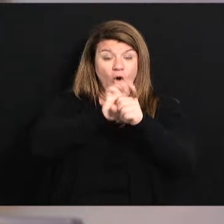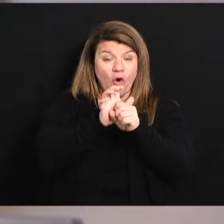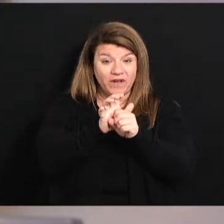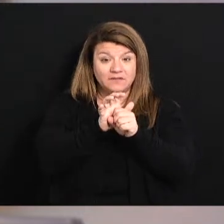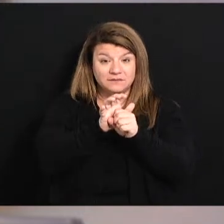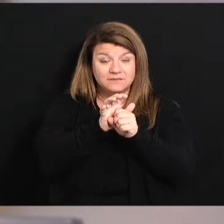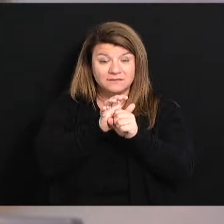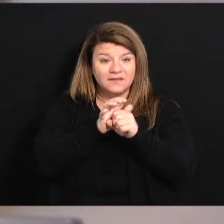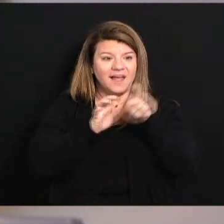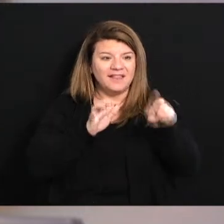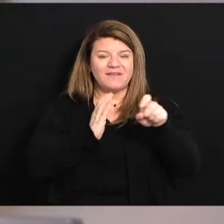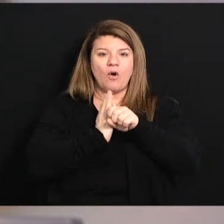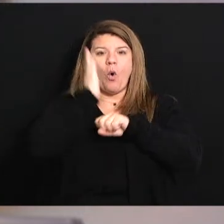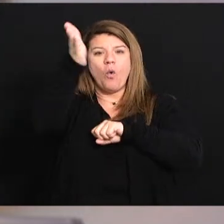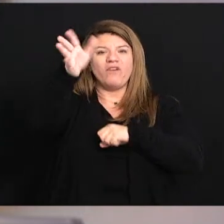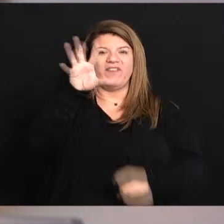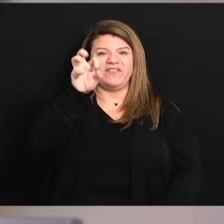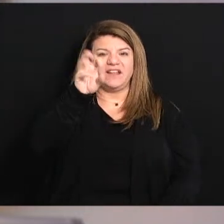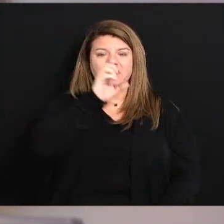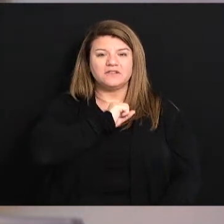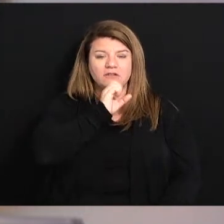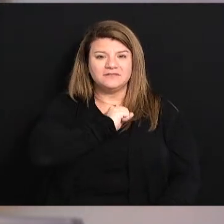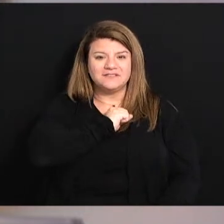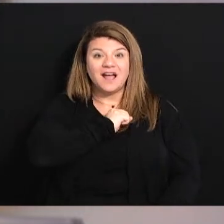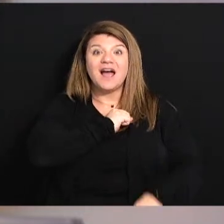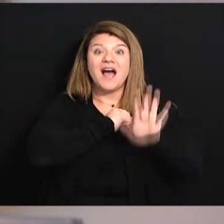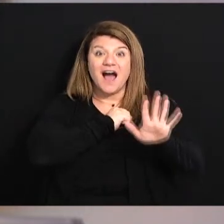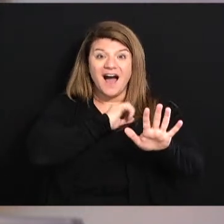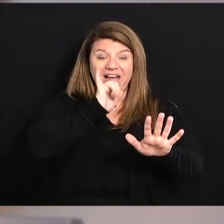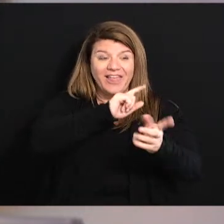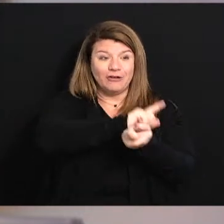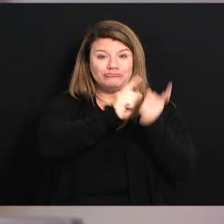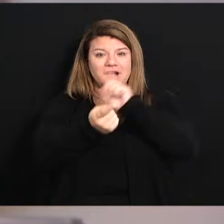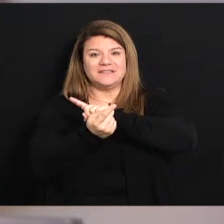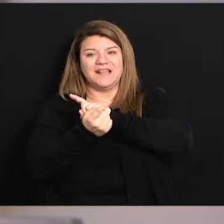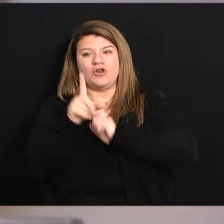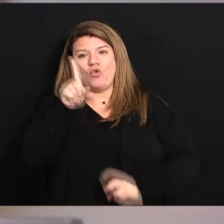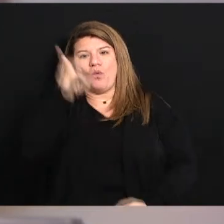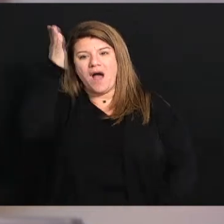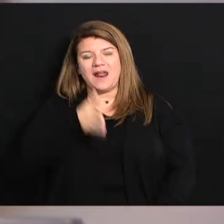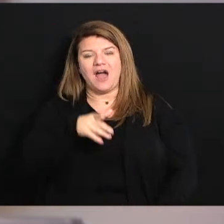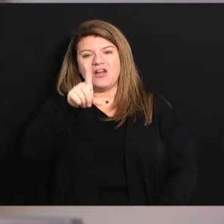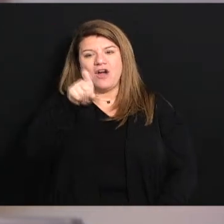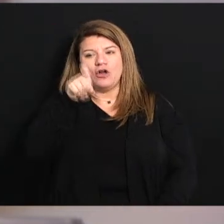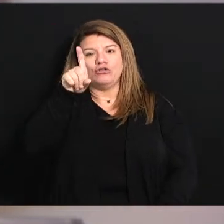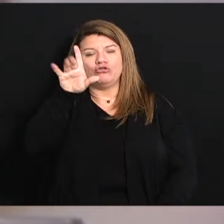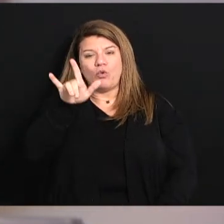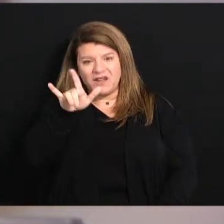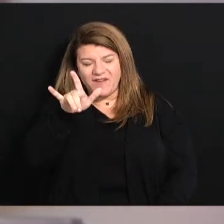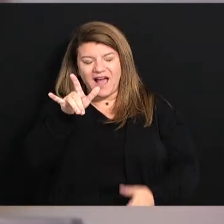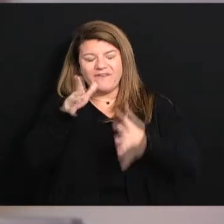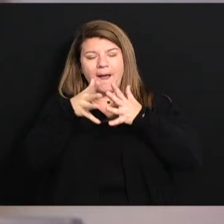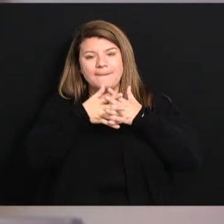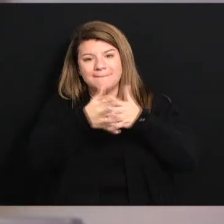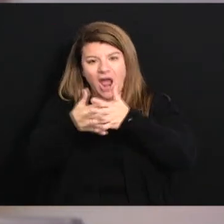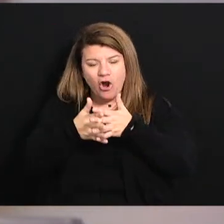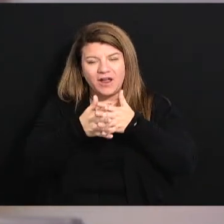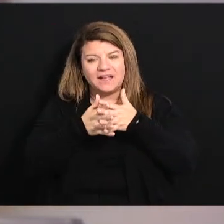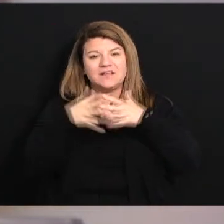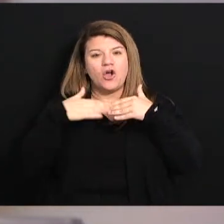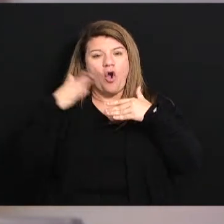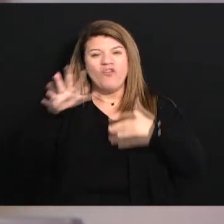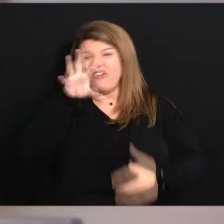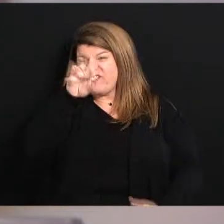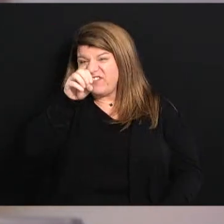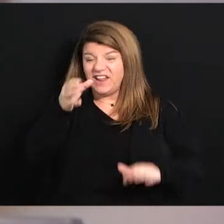COVID-19 have been over 50, which translates to say that 1 out of every 125 Americans over 50